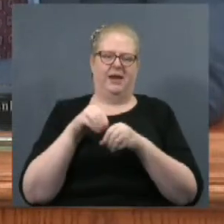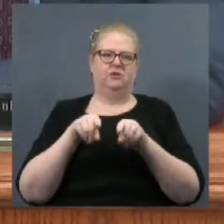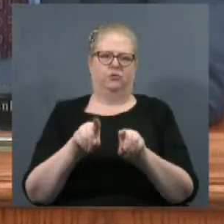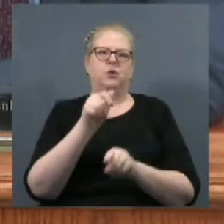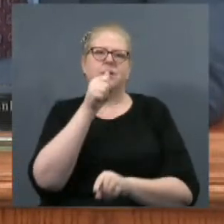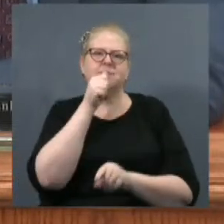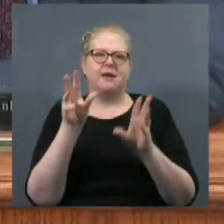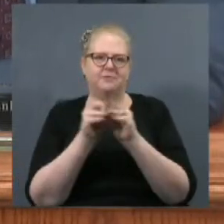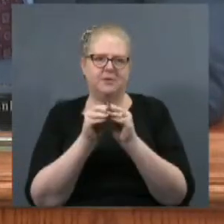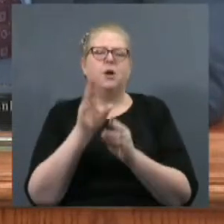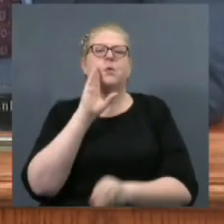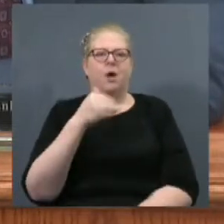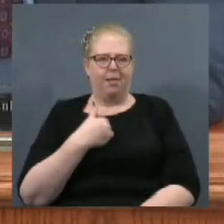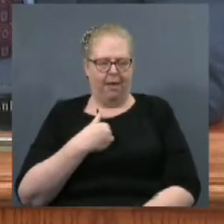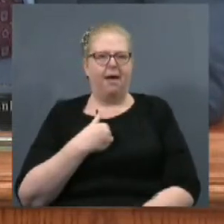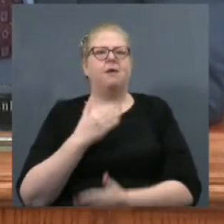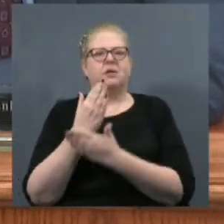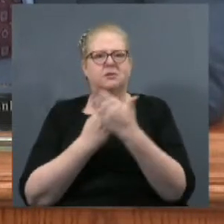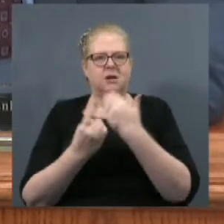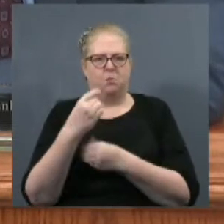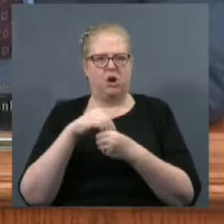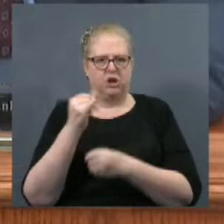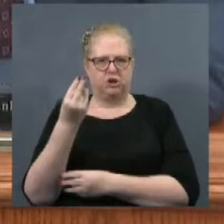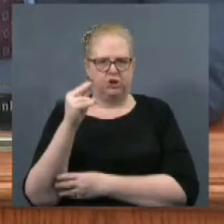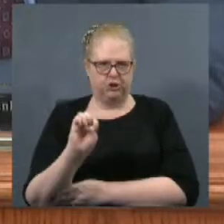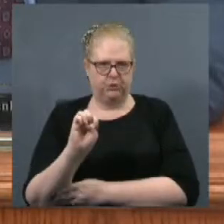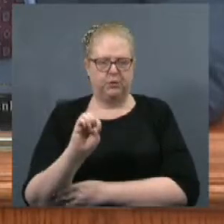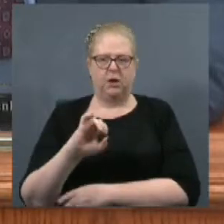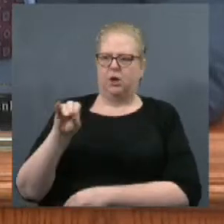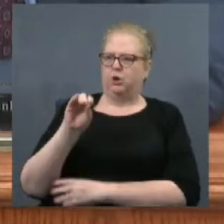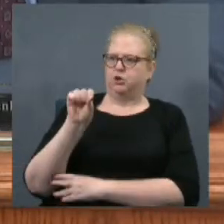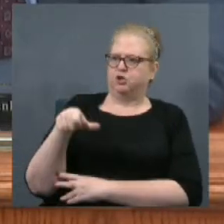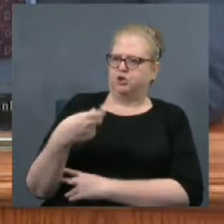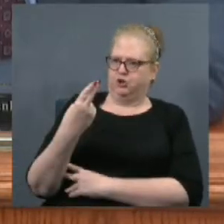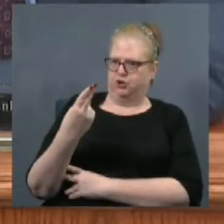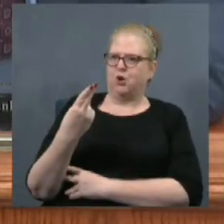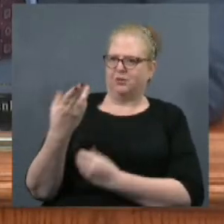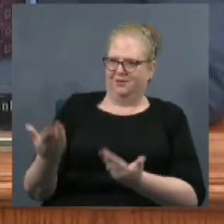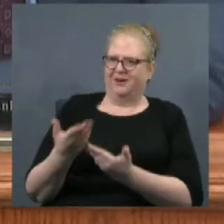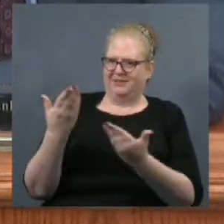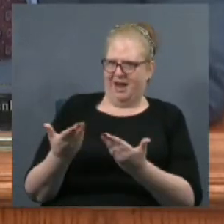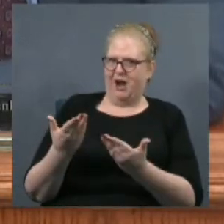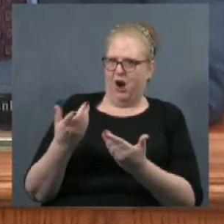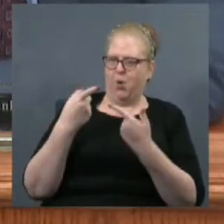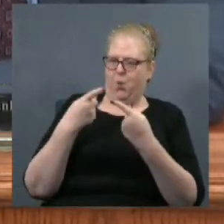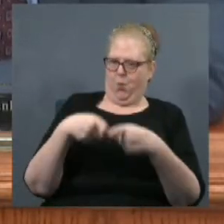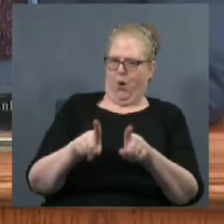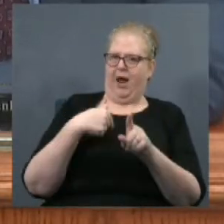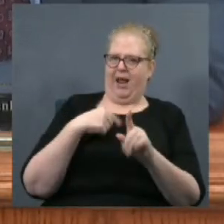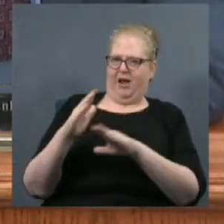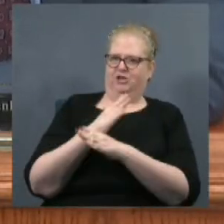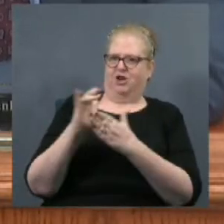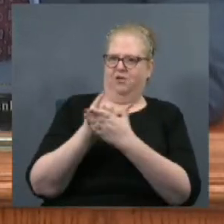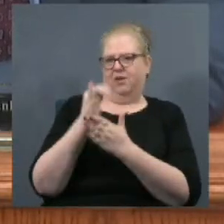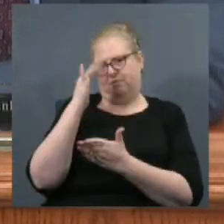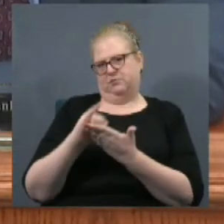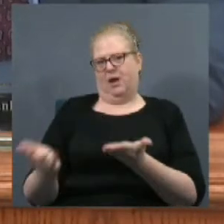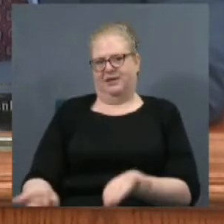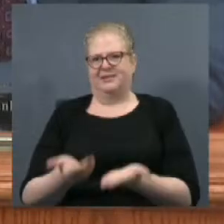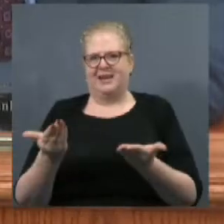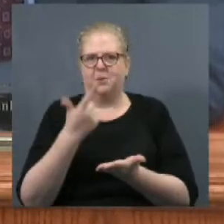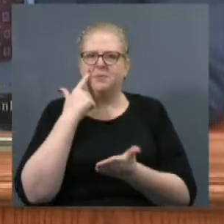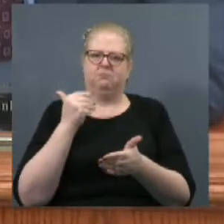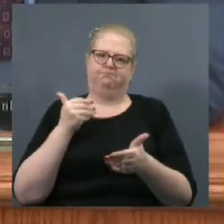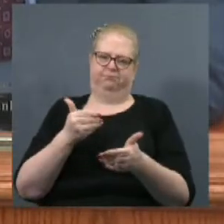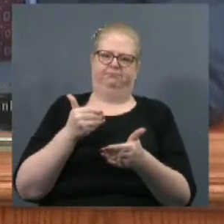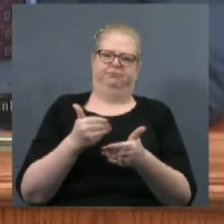have someone in June. I believe Joseph was here when I shared. I think that's why he's following up on some things today, because as we're getting close to June.